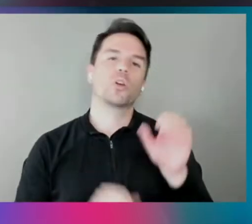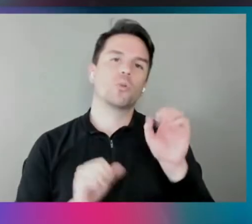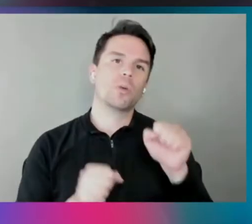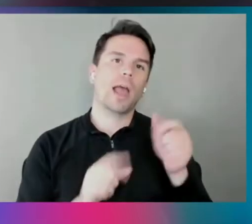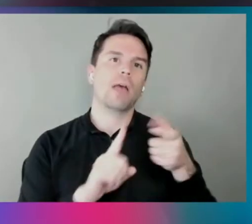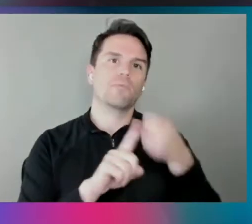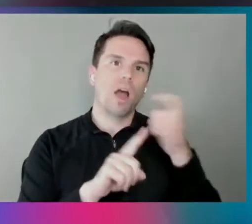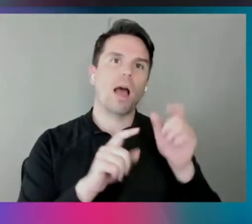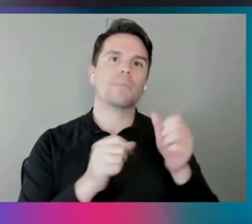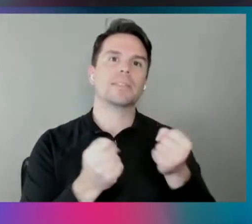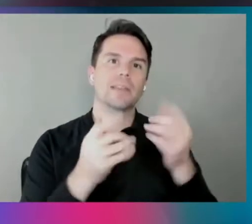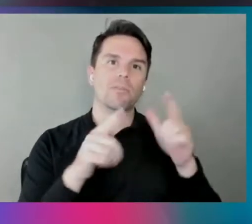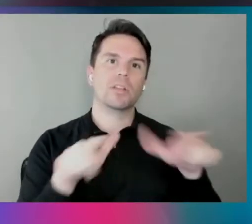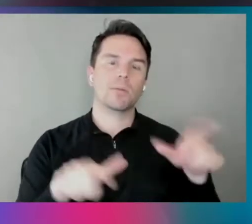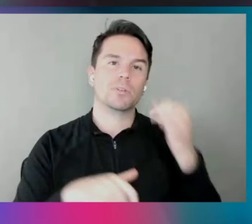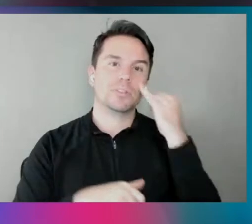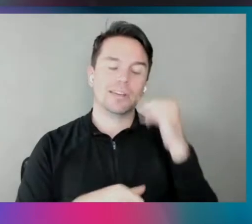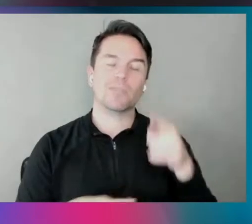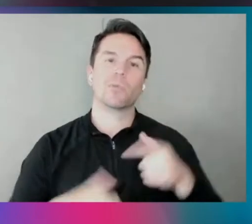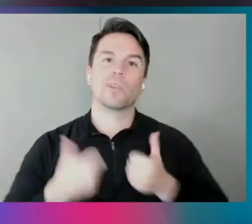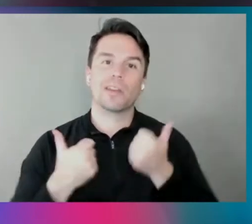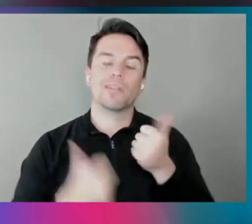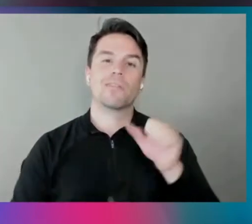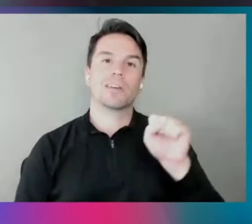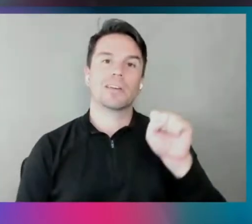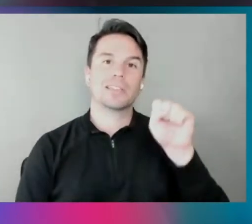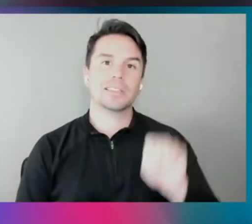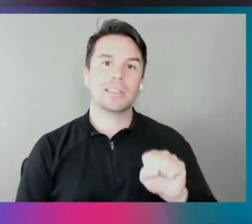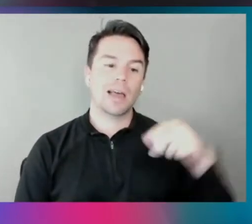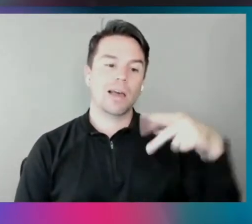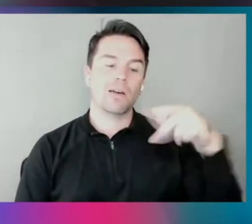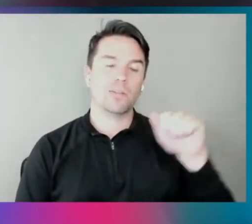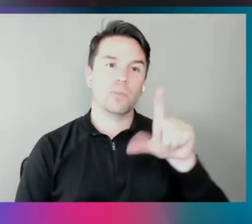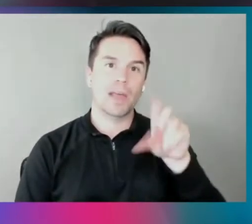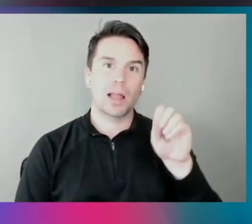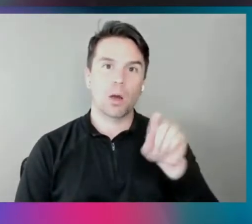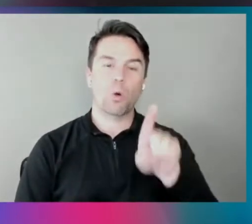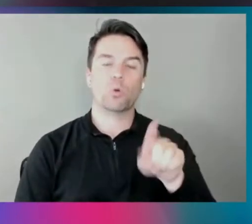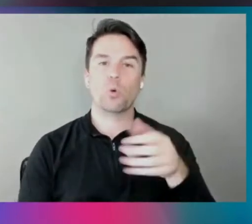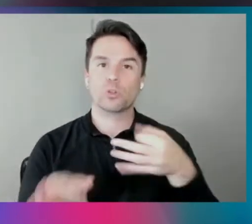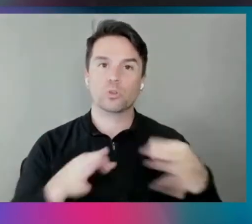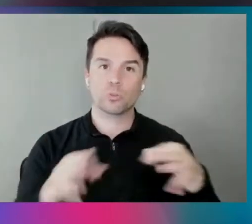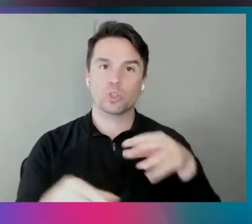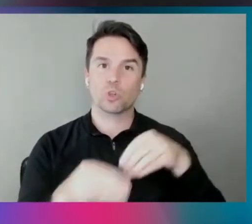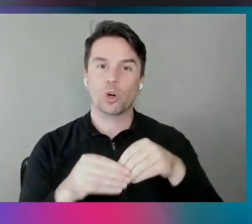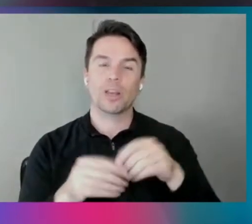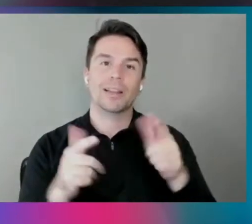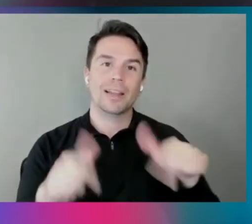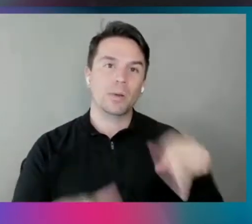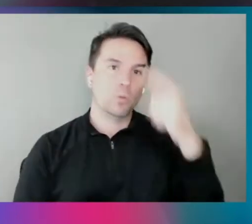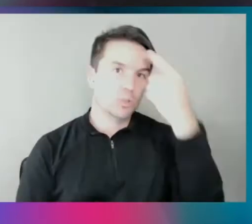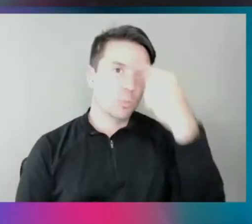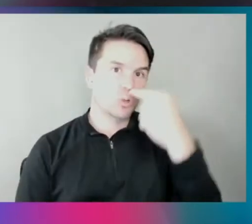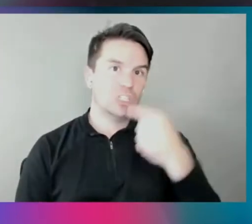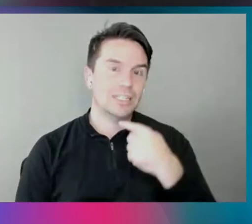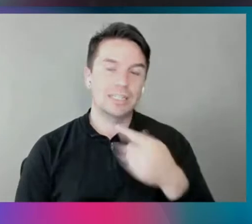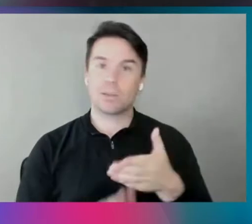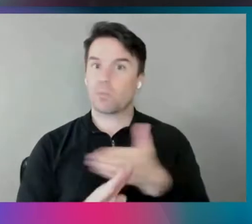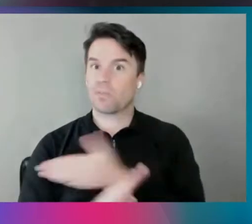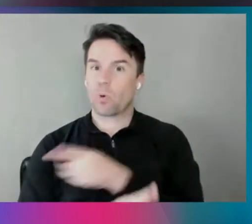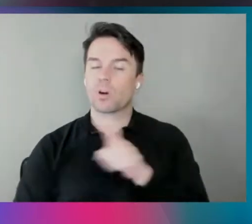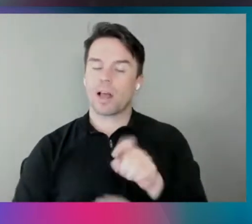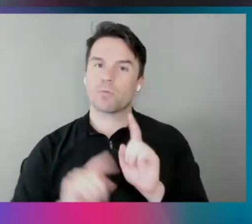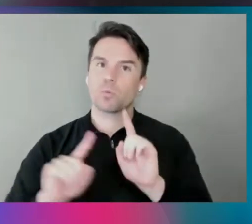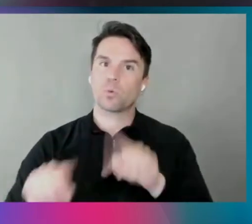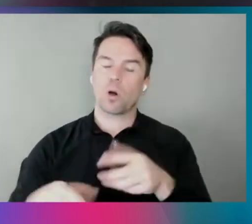Say you're in Sao Paulo, right, and your descriptions are in Portuguese. Yes. Prior to this, you'd actually have to go get those translated. Right. And then get them